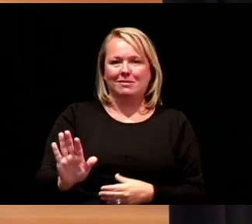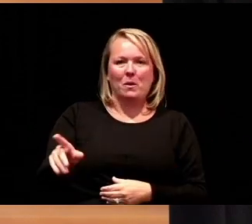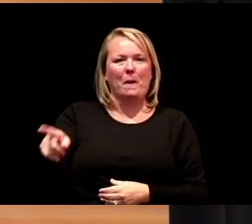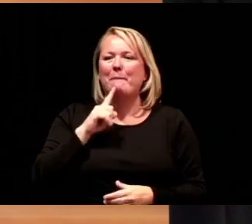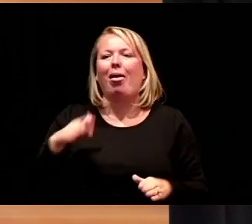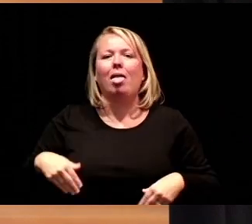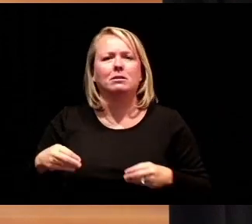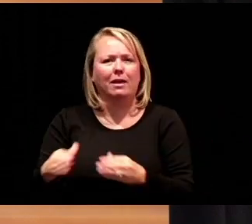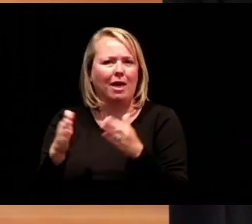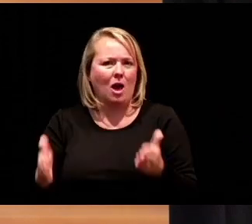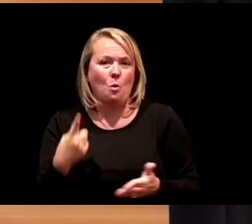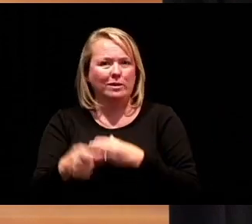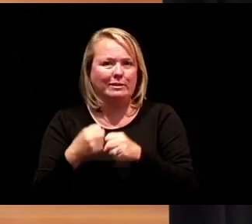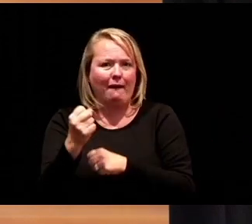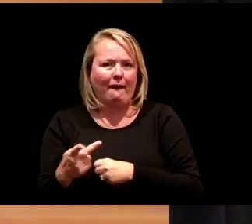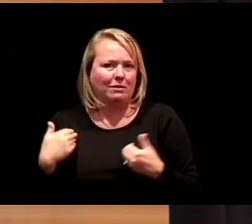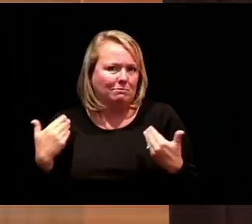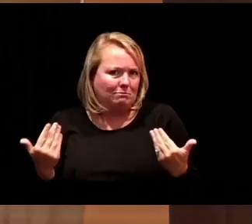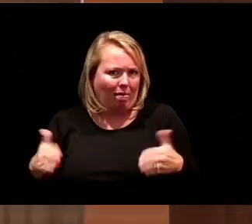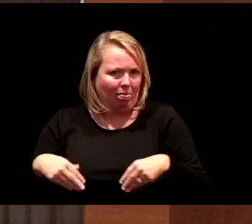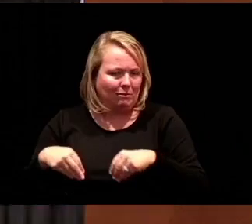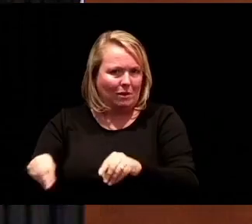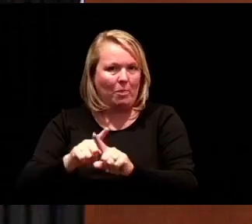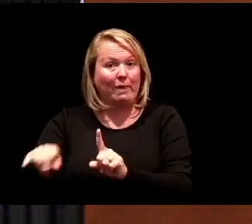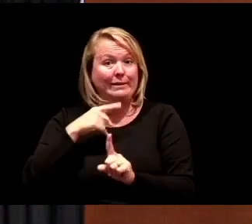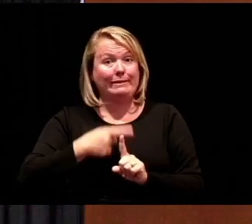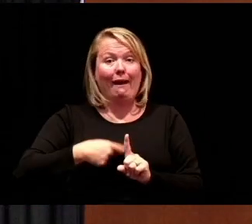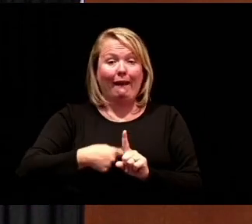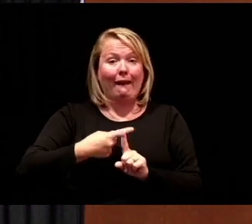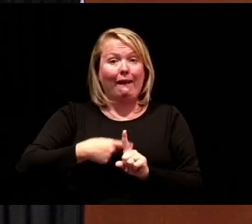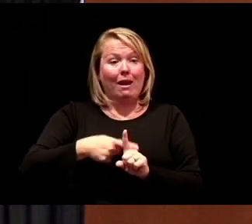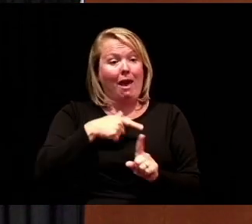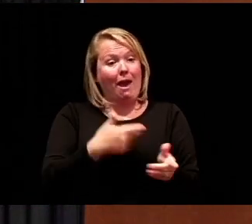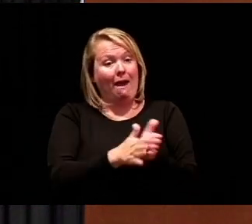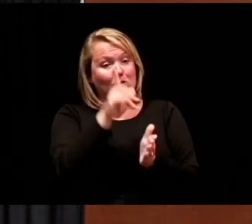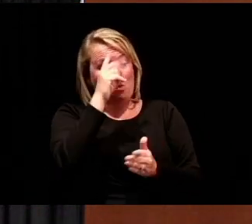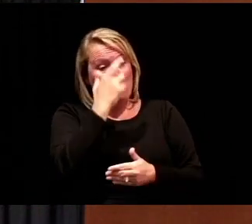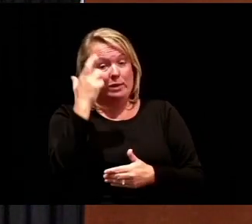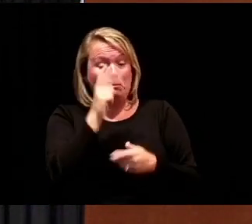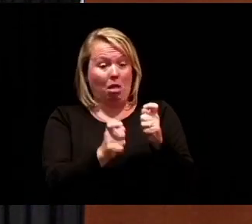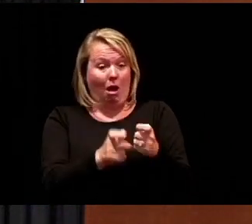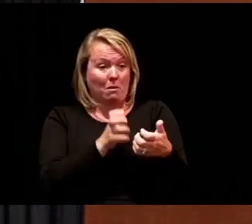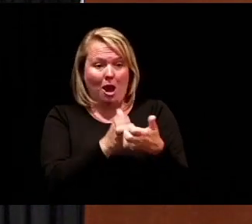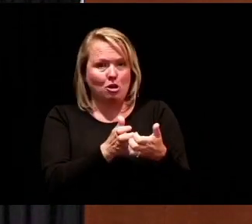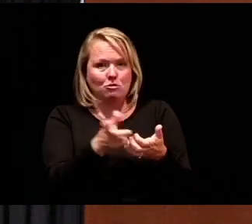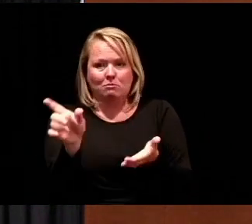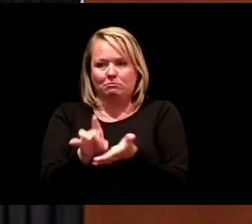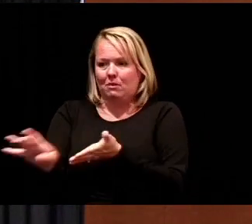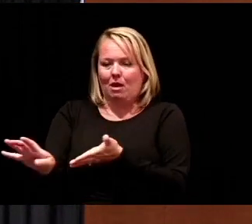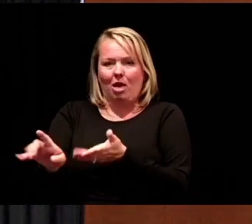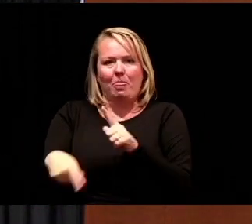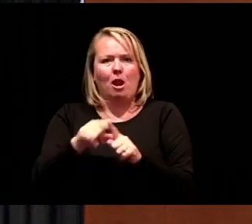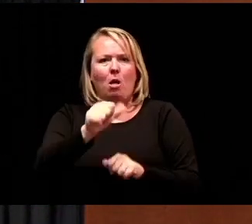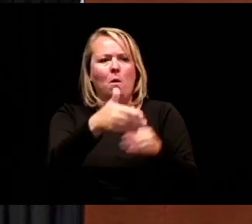group that does a lot of research in that, and they're talking about all the ways to challenge eviction. I said, what about the due process argument, First Amendment issue, Constitution issue? Well, yeah, that